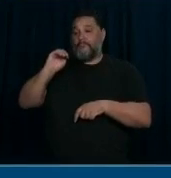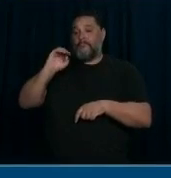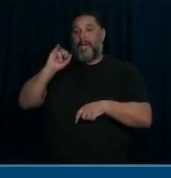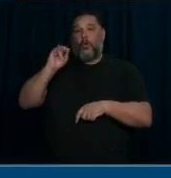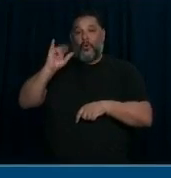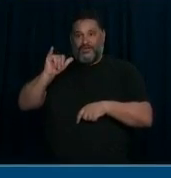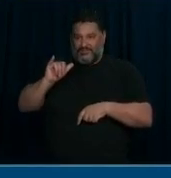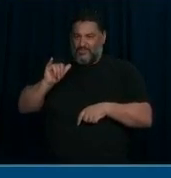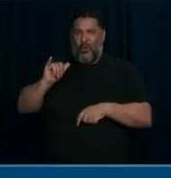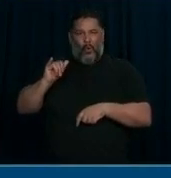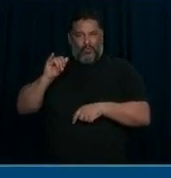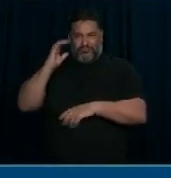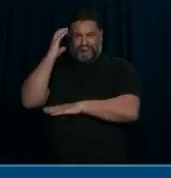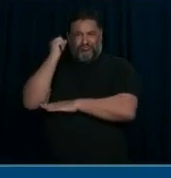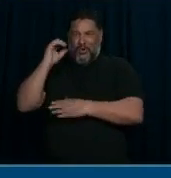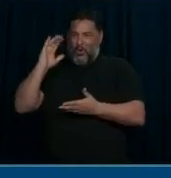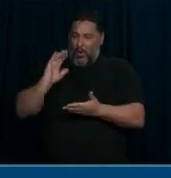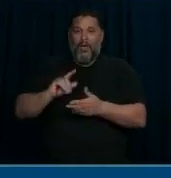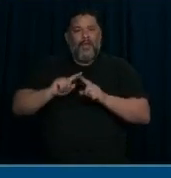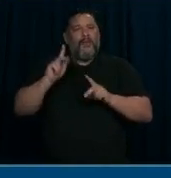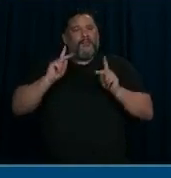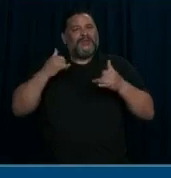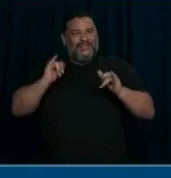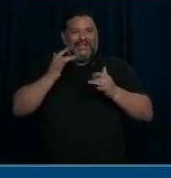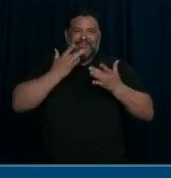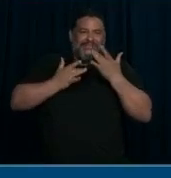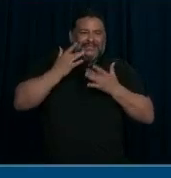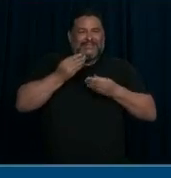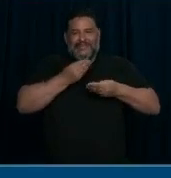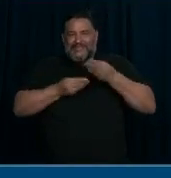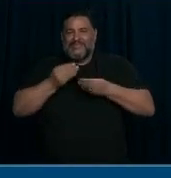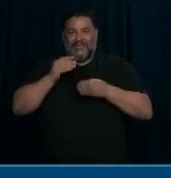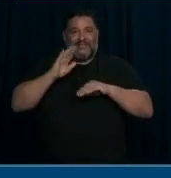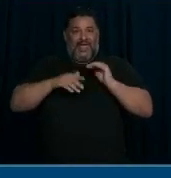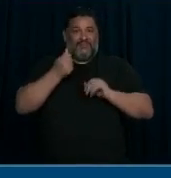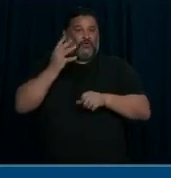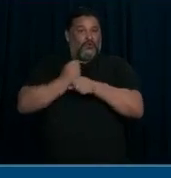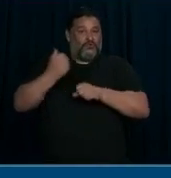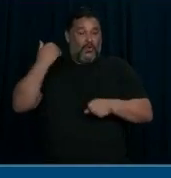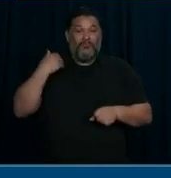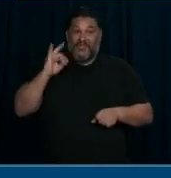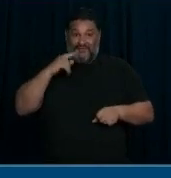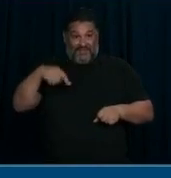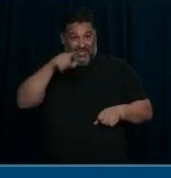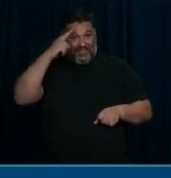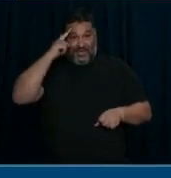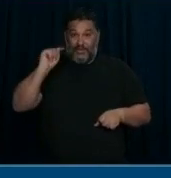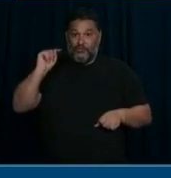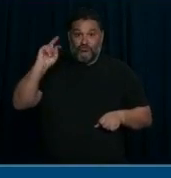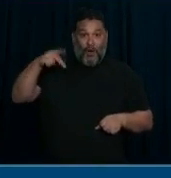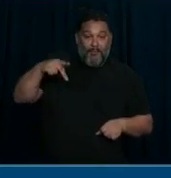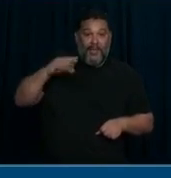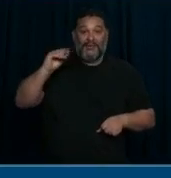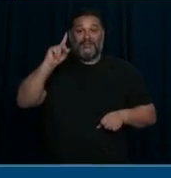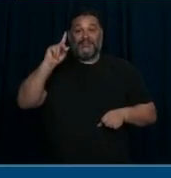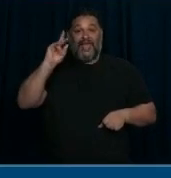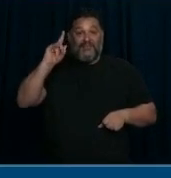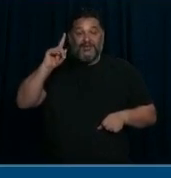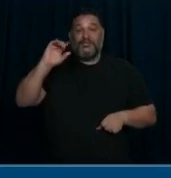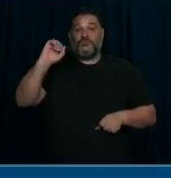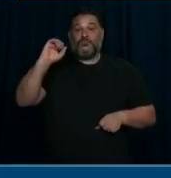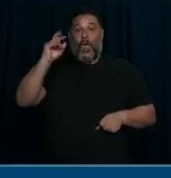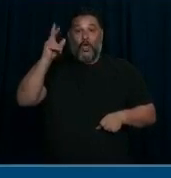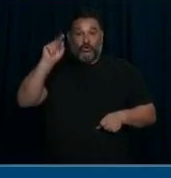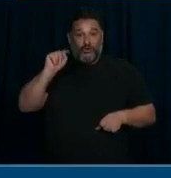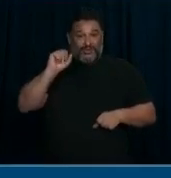people are feeling the squeeze at home. People are feeling worse off than they felt a few years ago. If they think that Donald Trump and David Schweikert are the ones that are going to fix that for them, they are